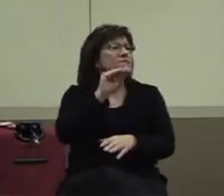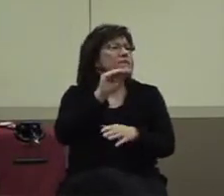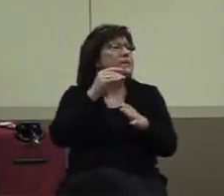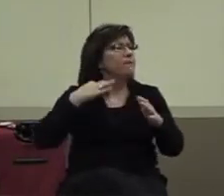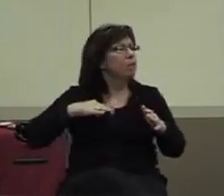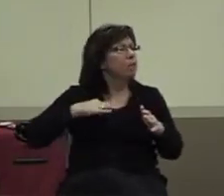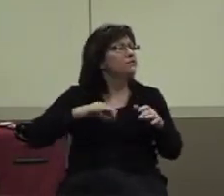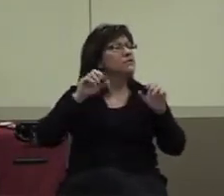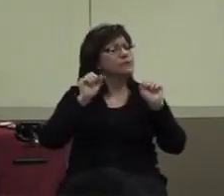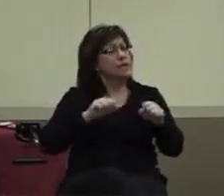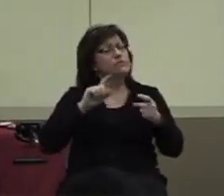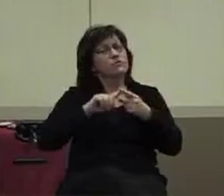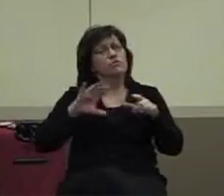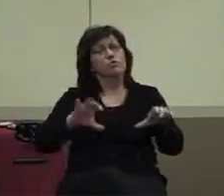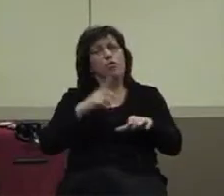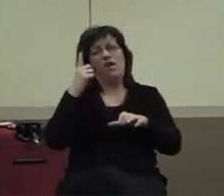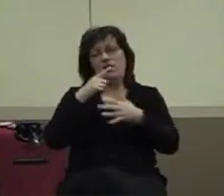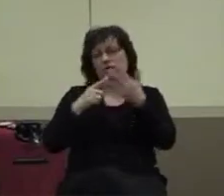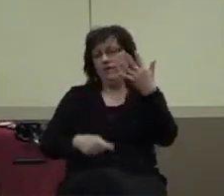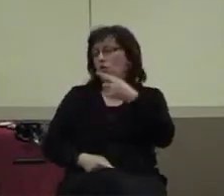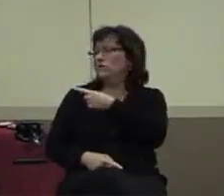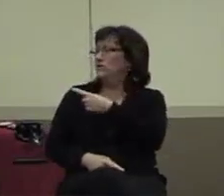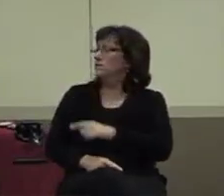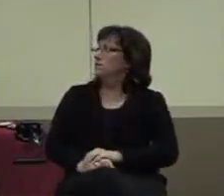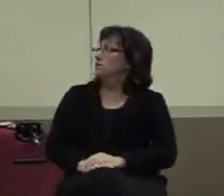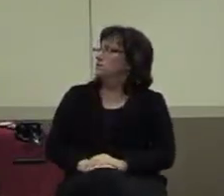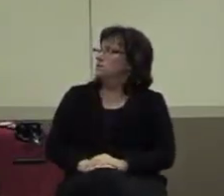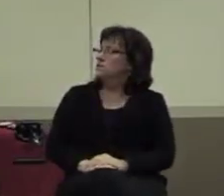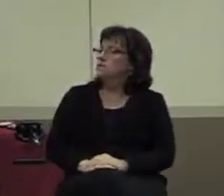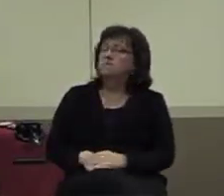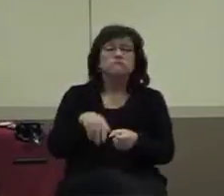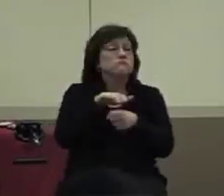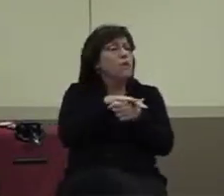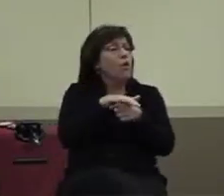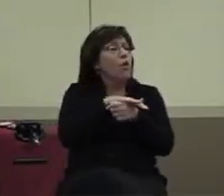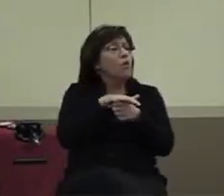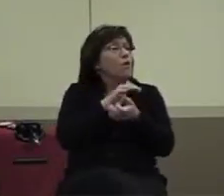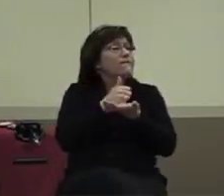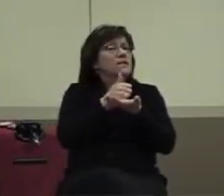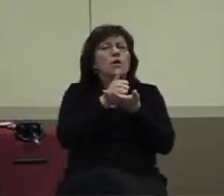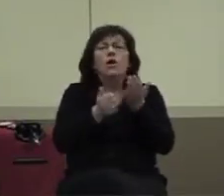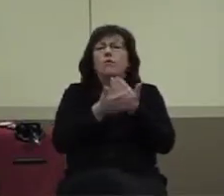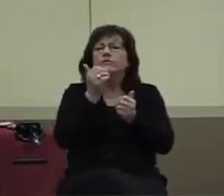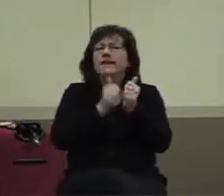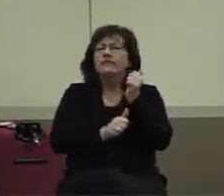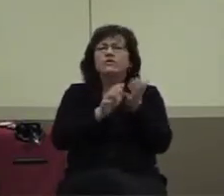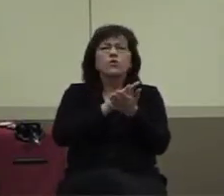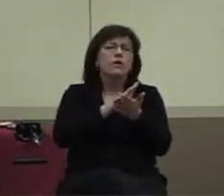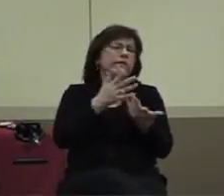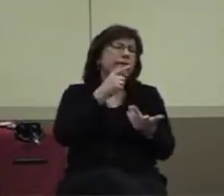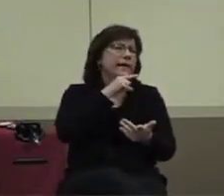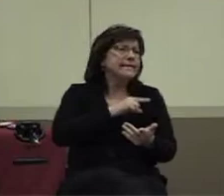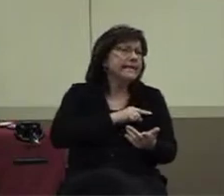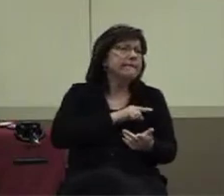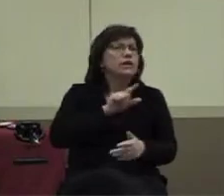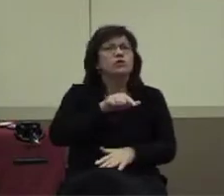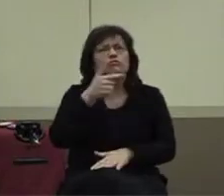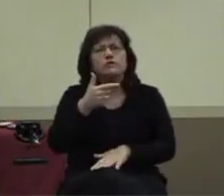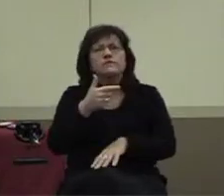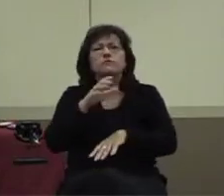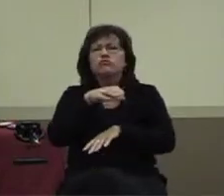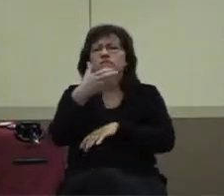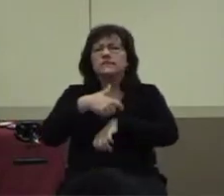do one of these. You can do local philanthropy. Almost every school in Thanksgiving and Christmas time or winter break